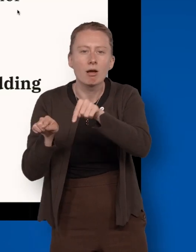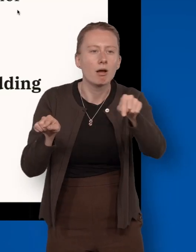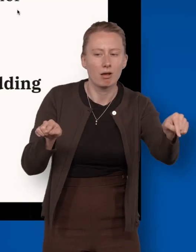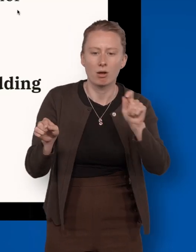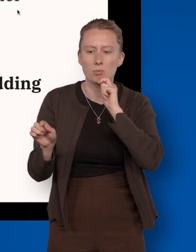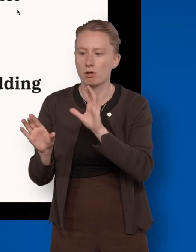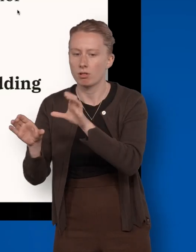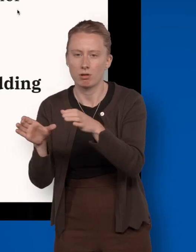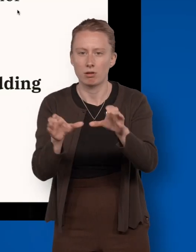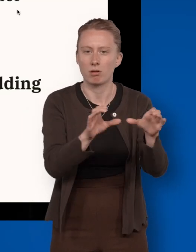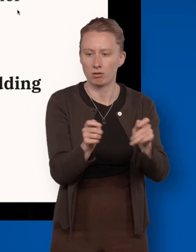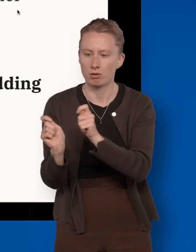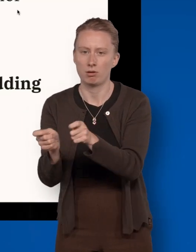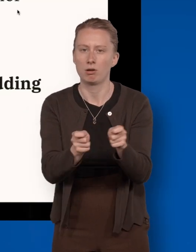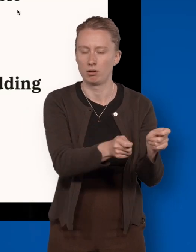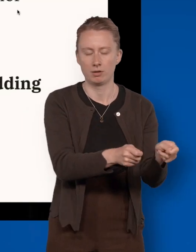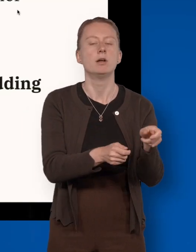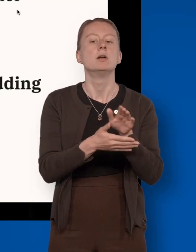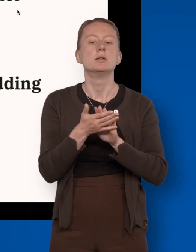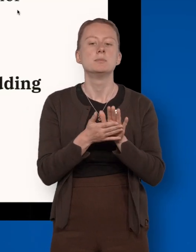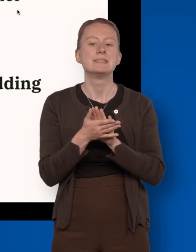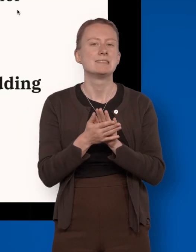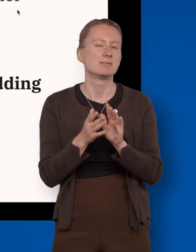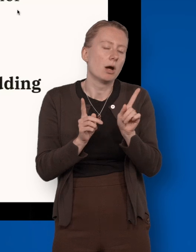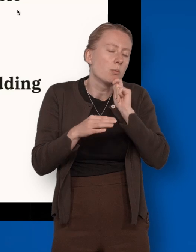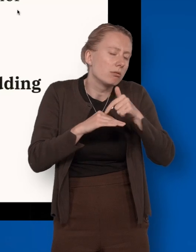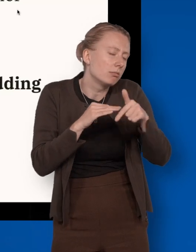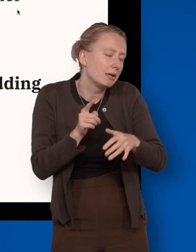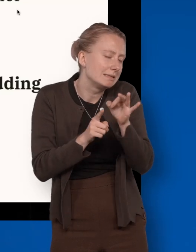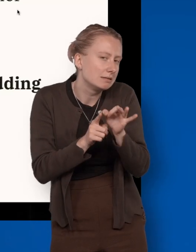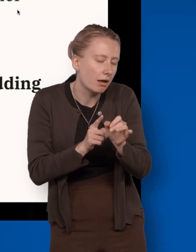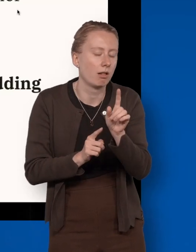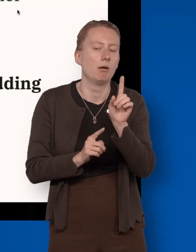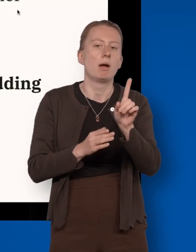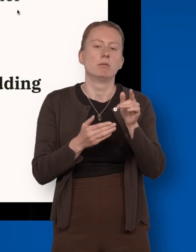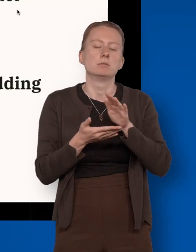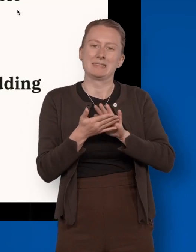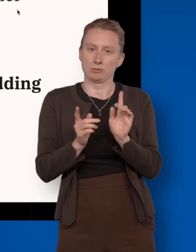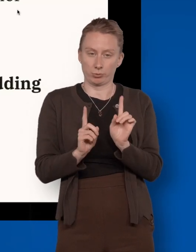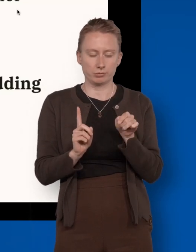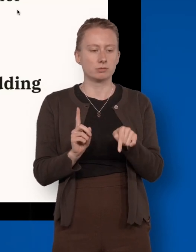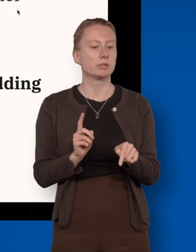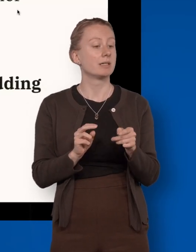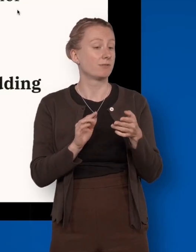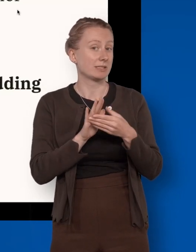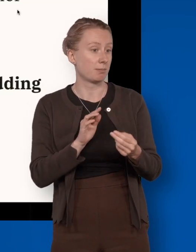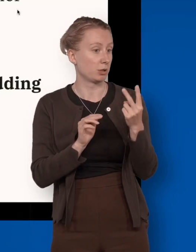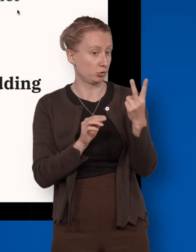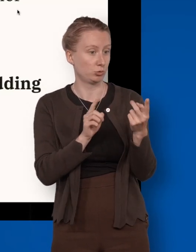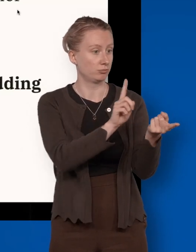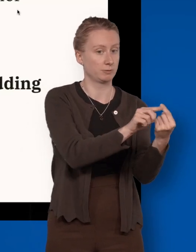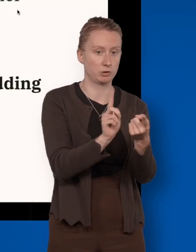So that basically just means, and I will go into this in more detail, basically just means that if two responses are similar in what they're